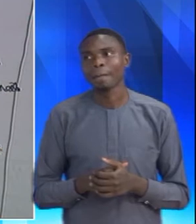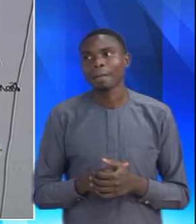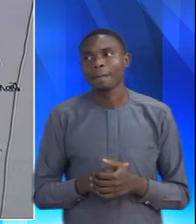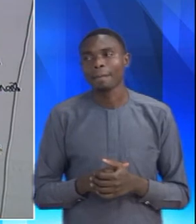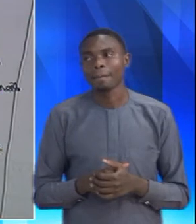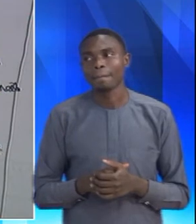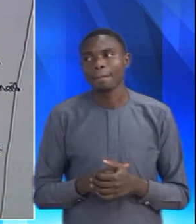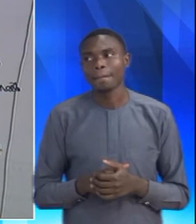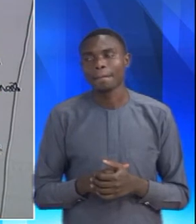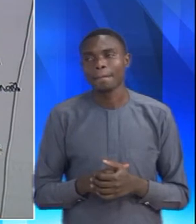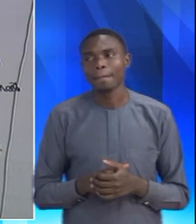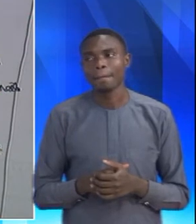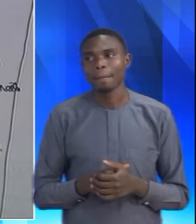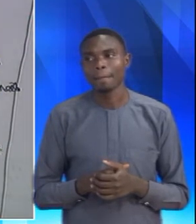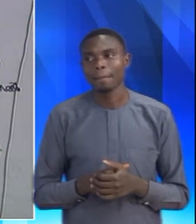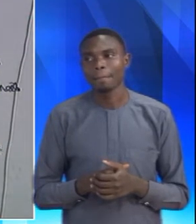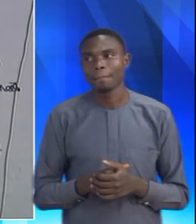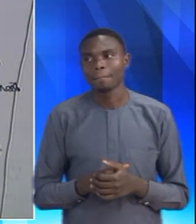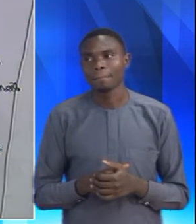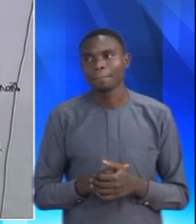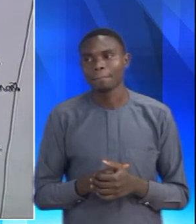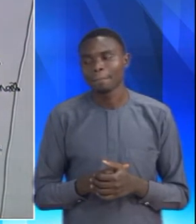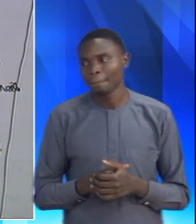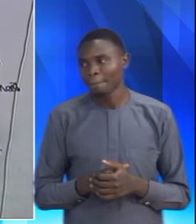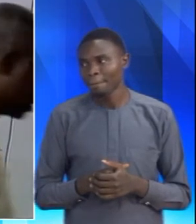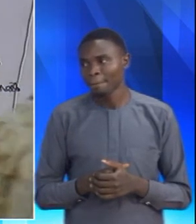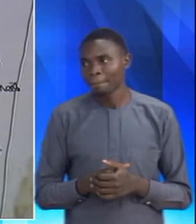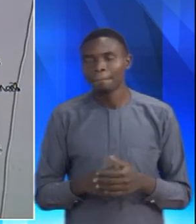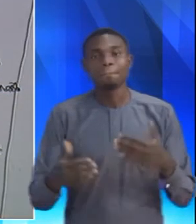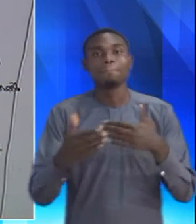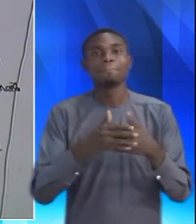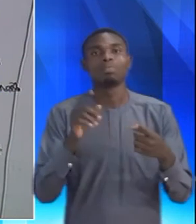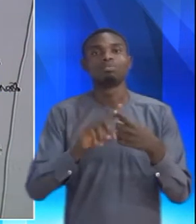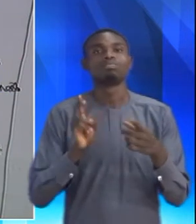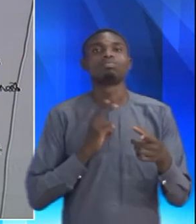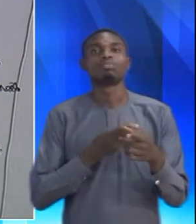a formal letter. So, back to our topic for the day.